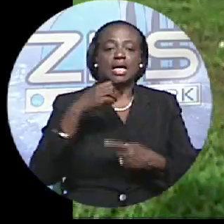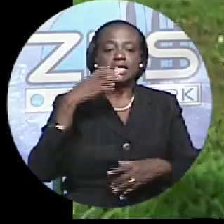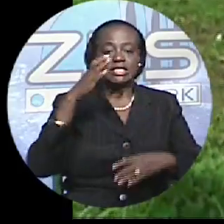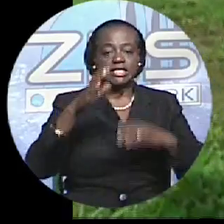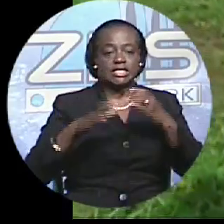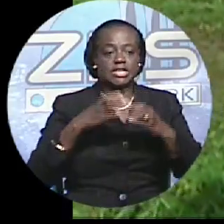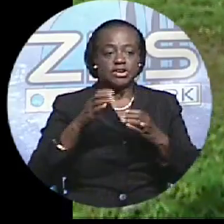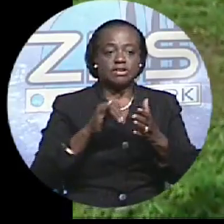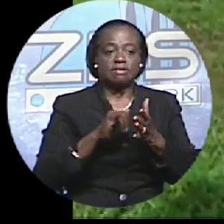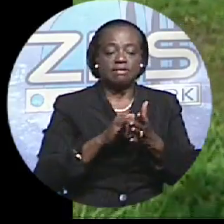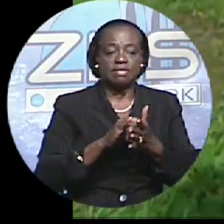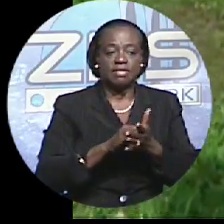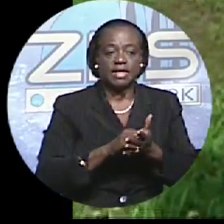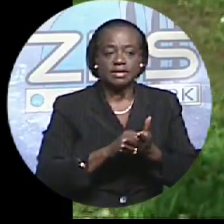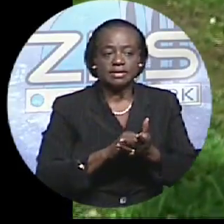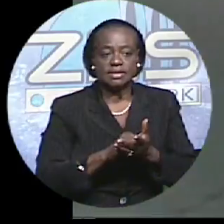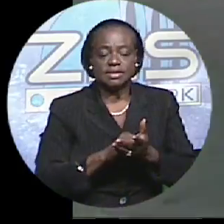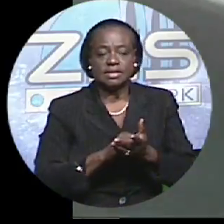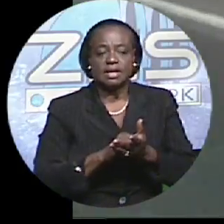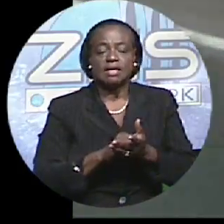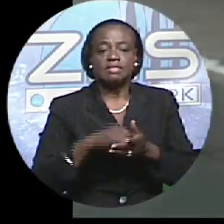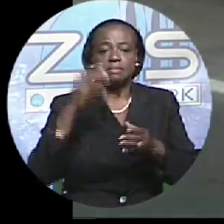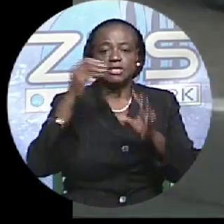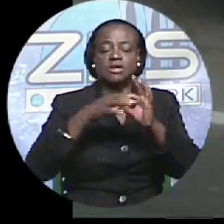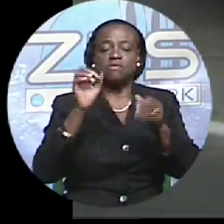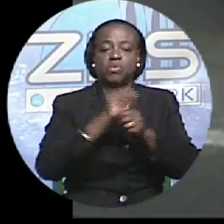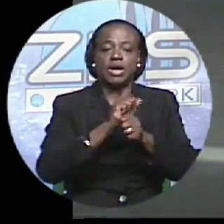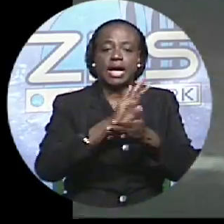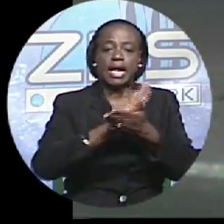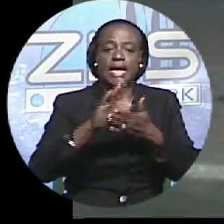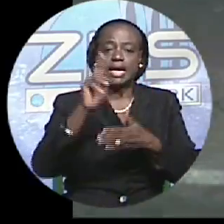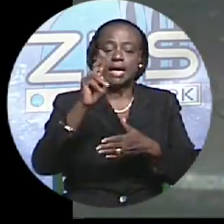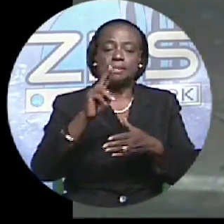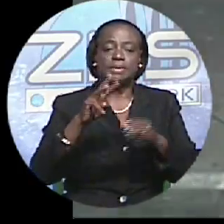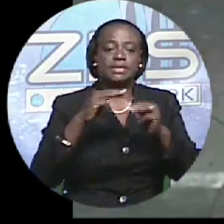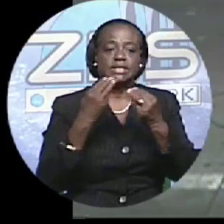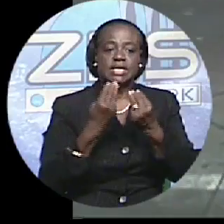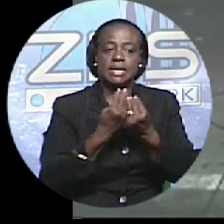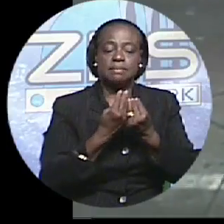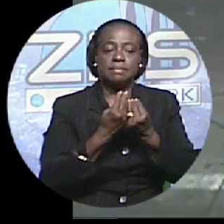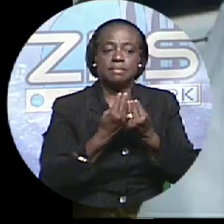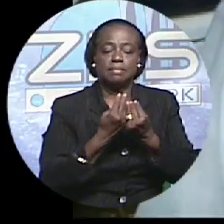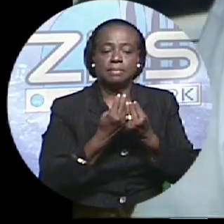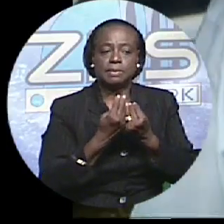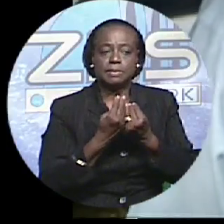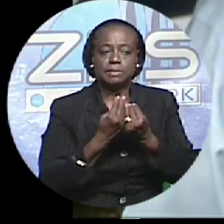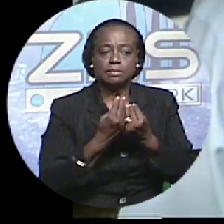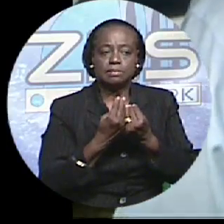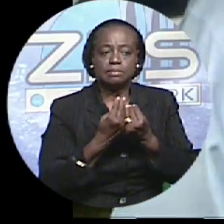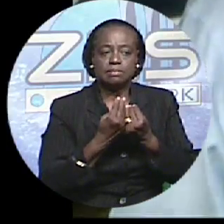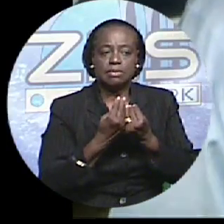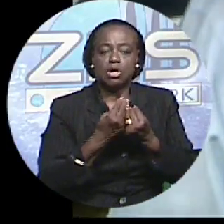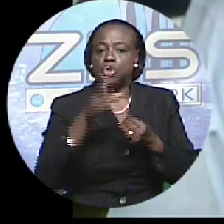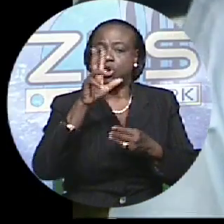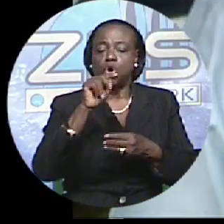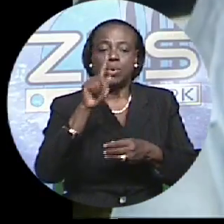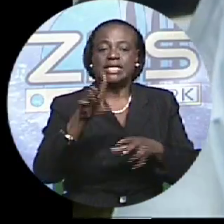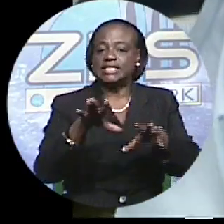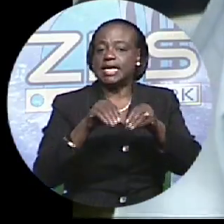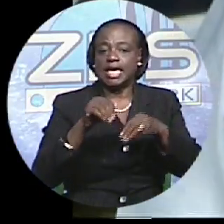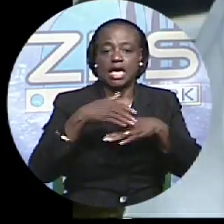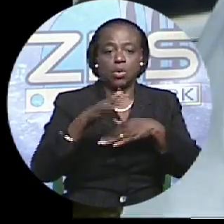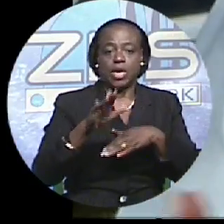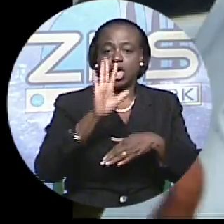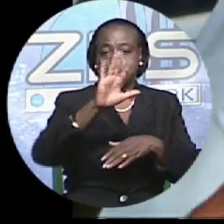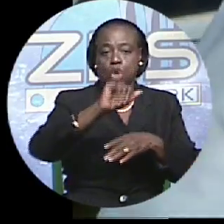in layoffs for the Ministry of Work cleanup teams, Walker says there is no cause for alarm. Taking away anybody's job. I just want to be on the record